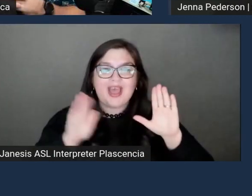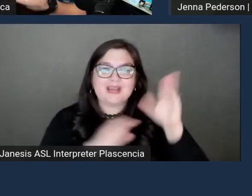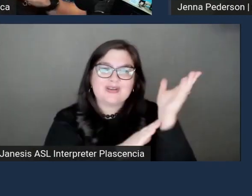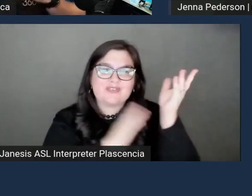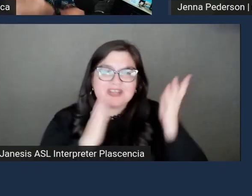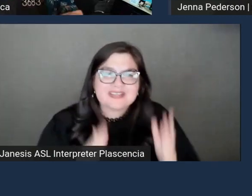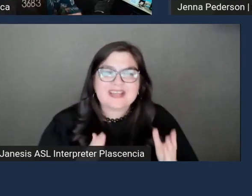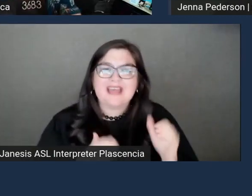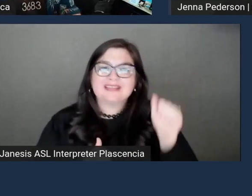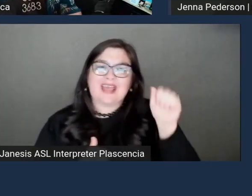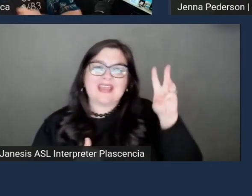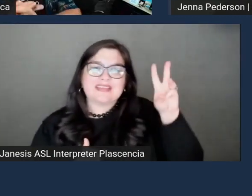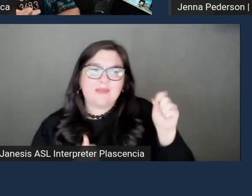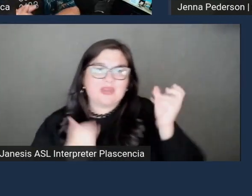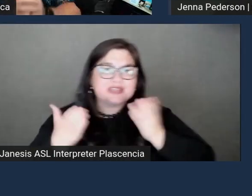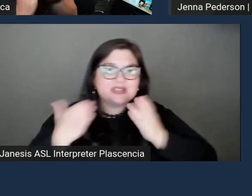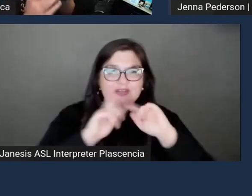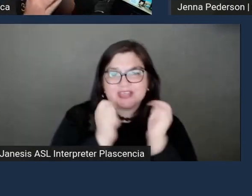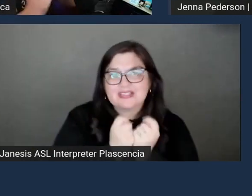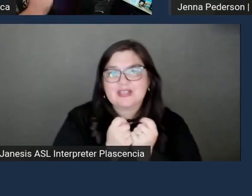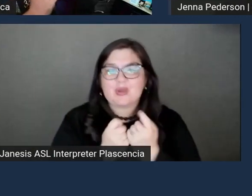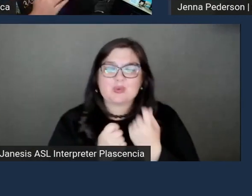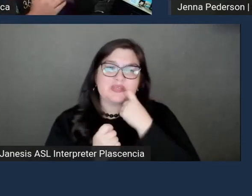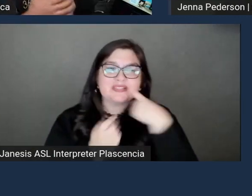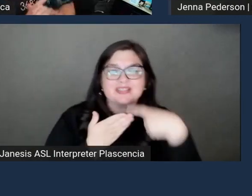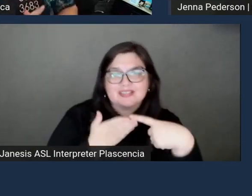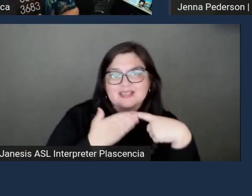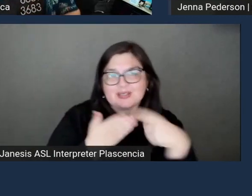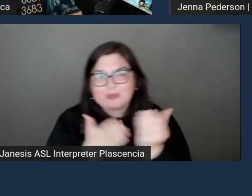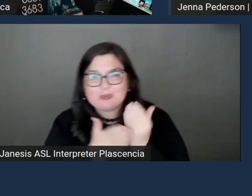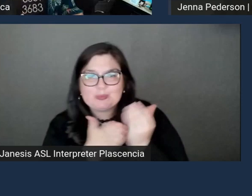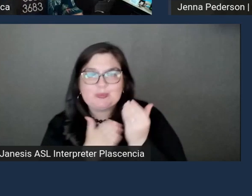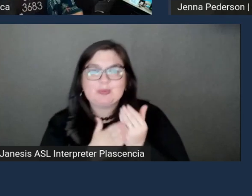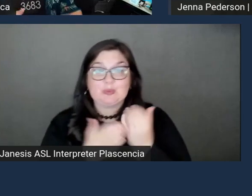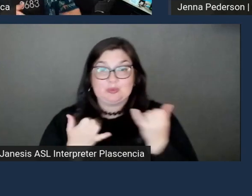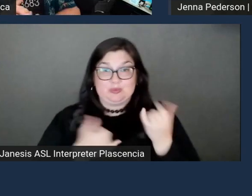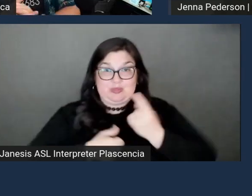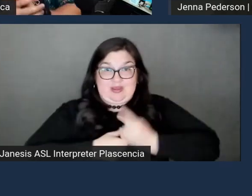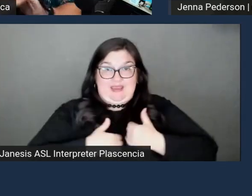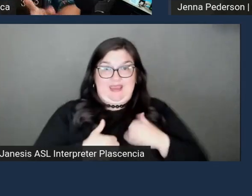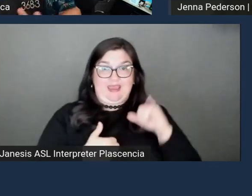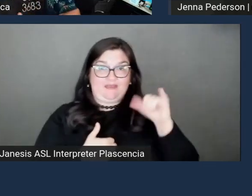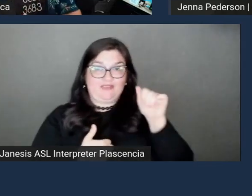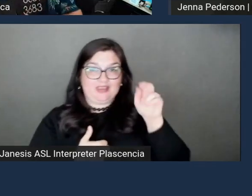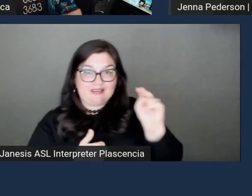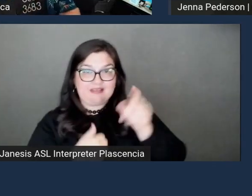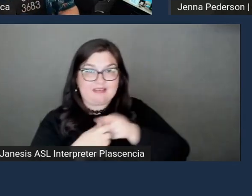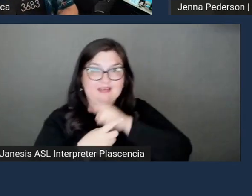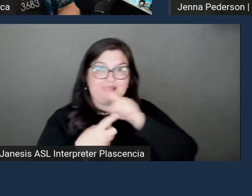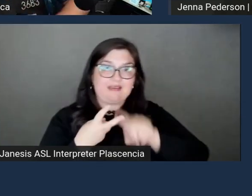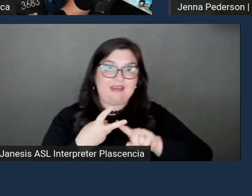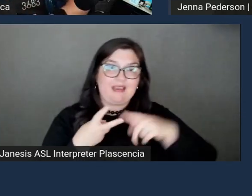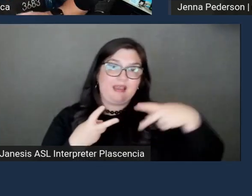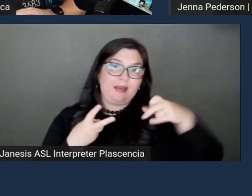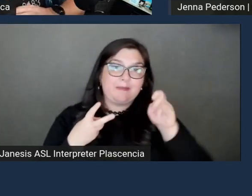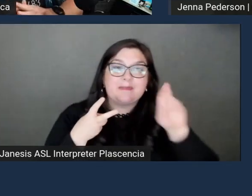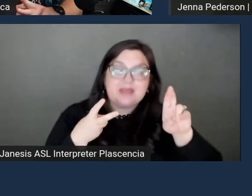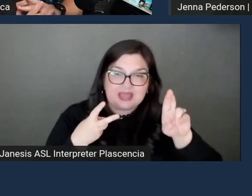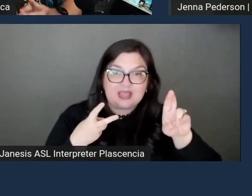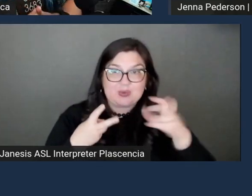teams, and talk about the newest releases. Today we have Ian and Peter here talking about the latest launch from Amazon S3